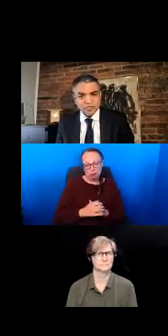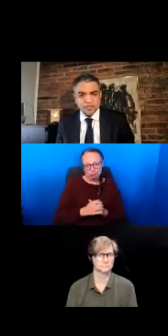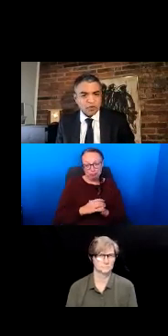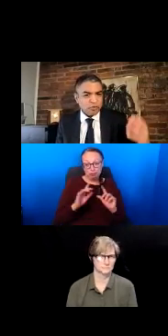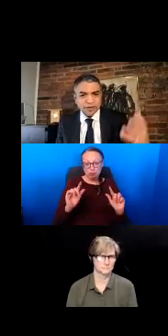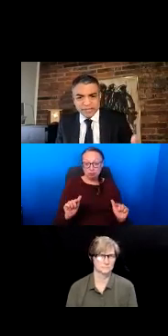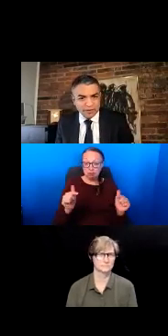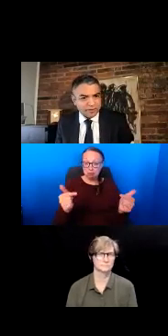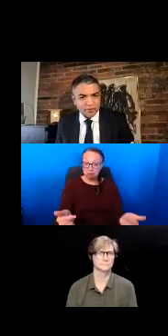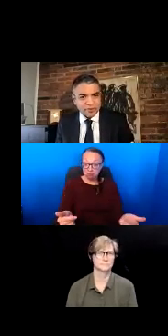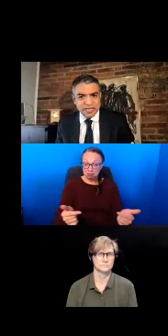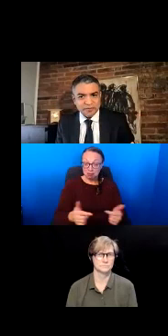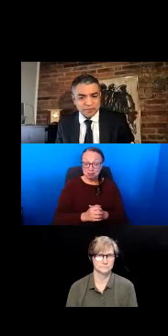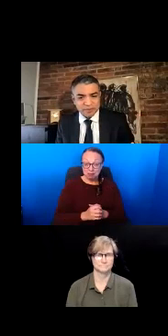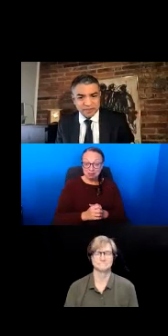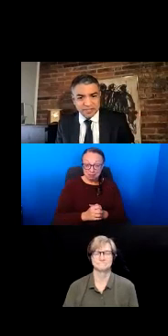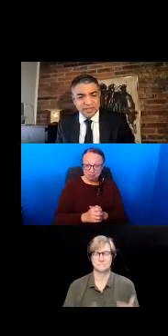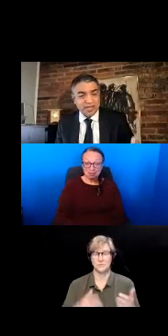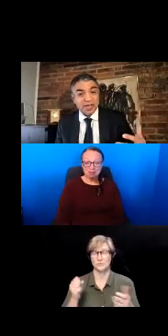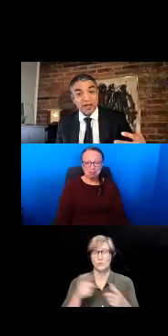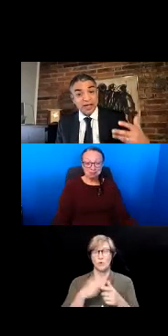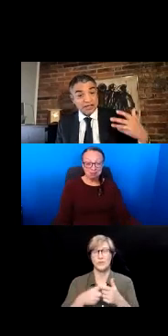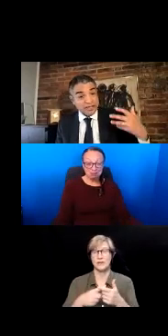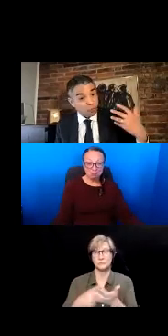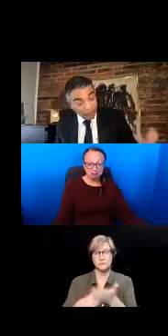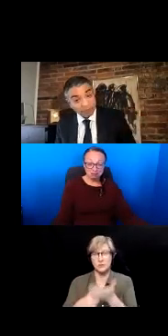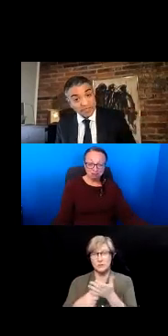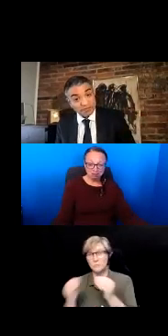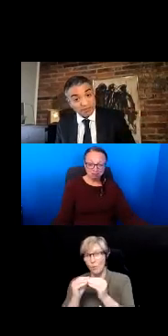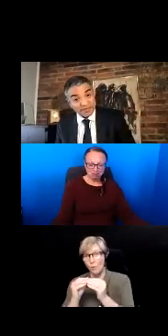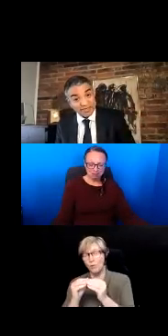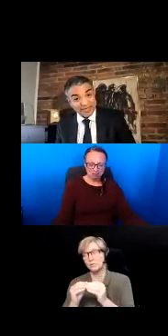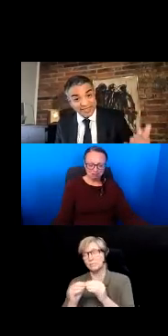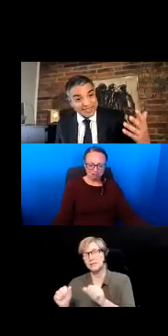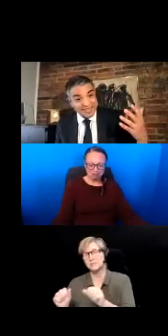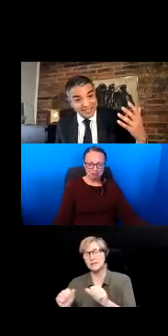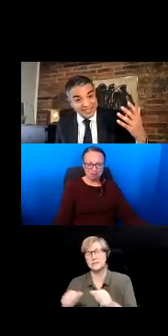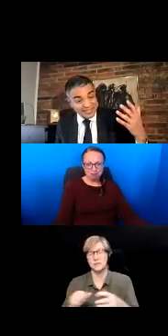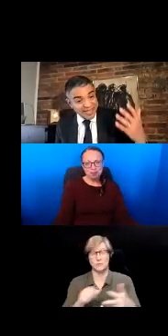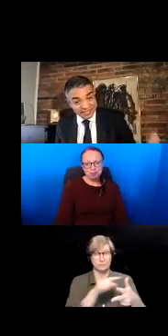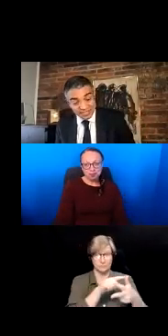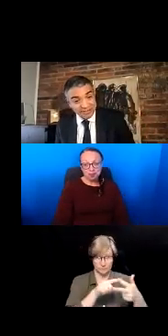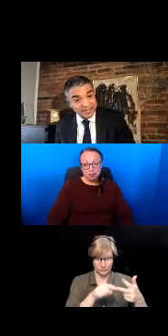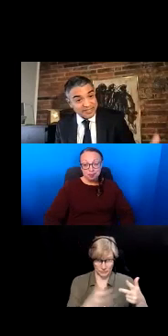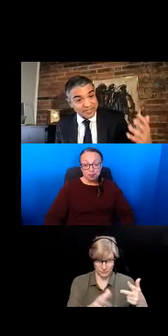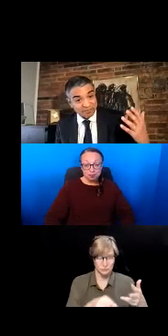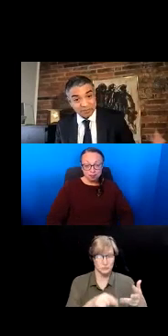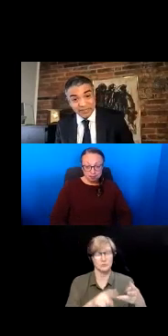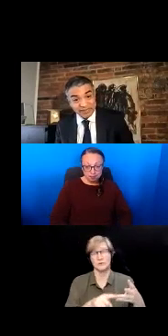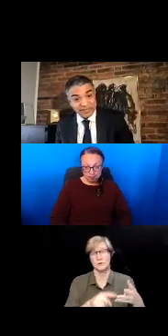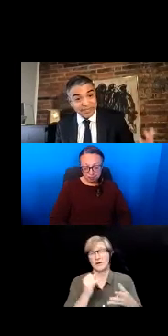course, just to round out the full set of possibilities, I guess one possibility is that this activity